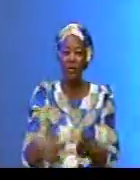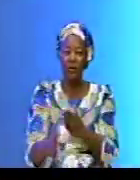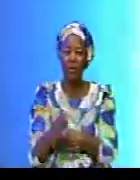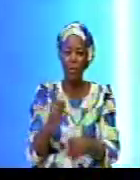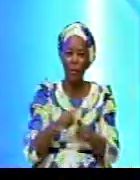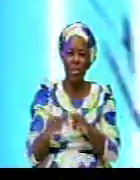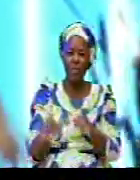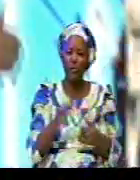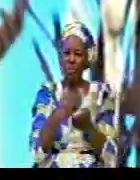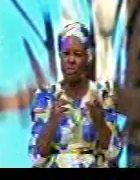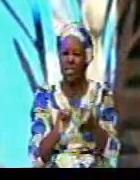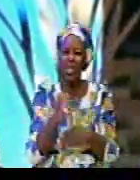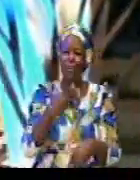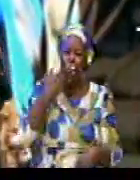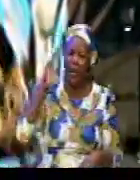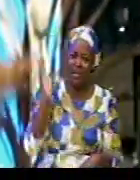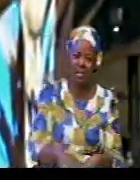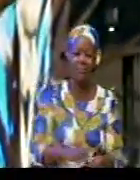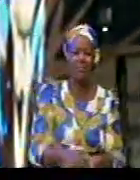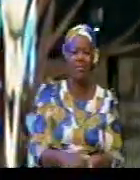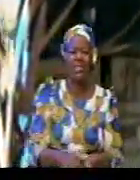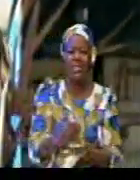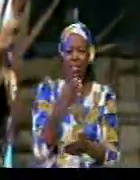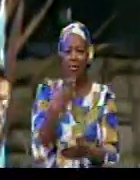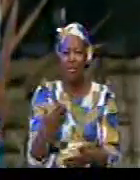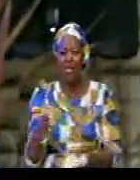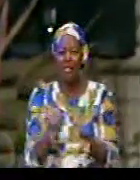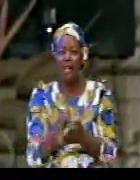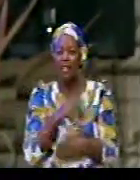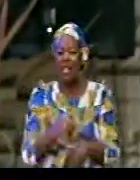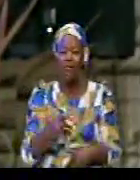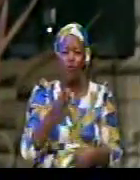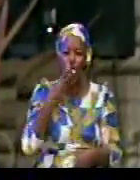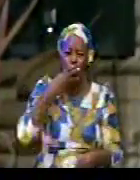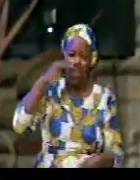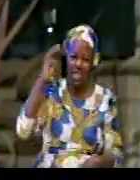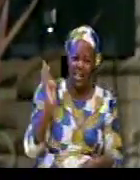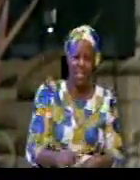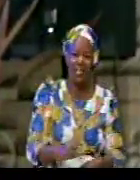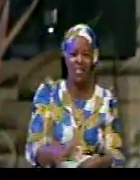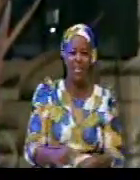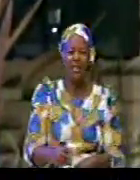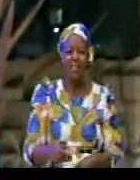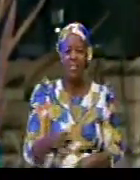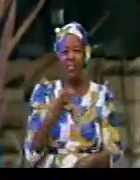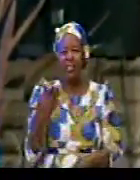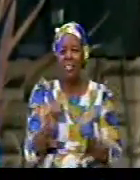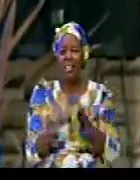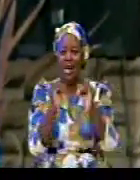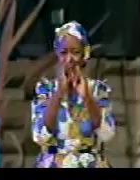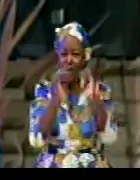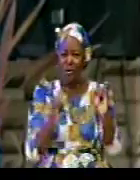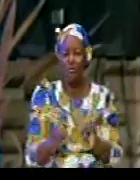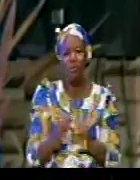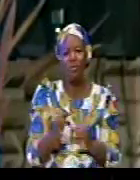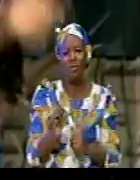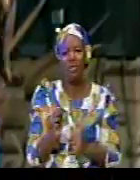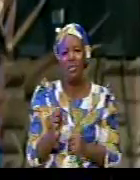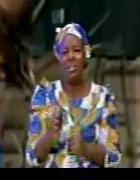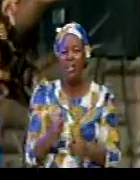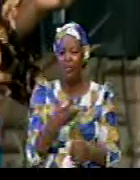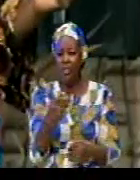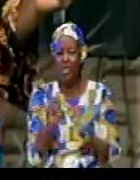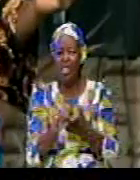are born again, they say they are children of, and then they do something devilish. They do something diabolical. They